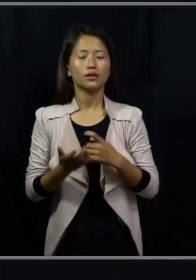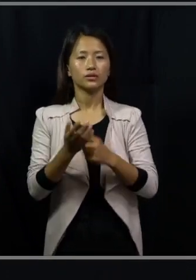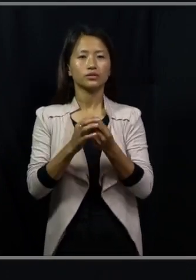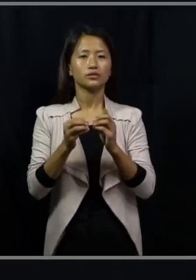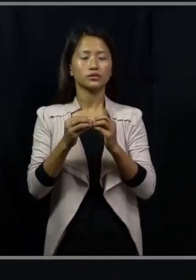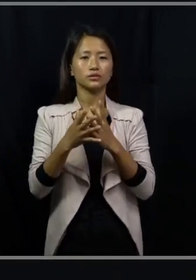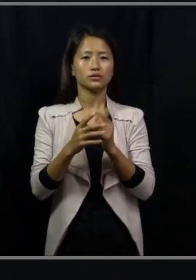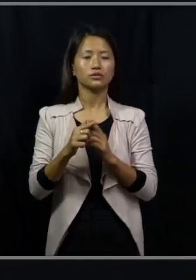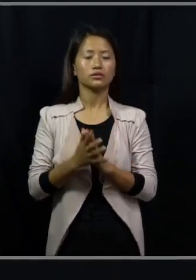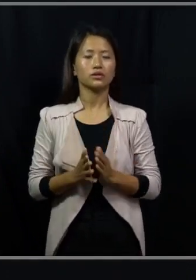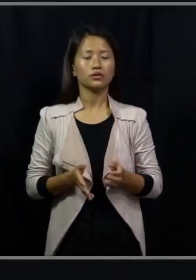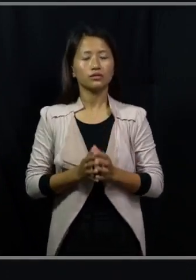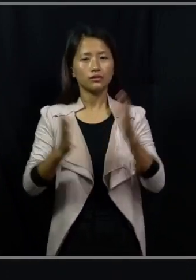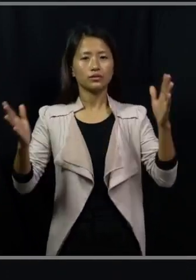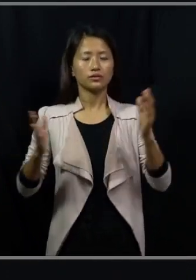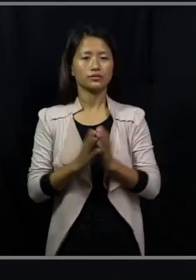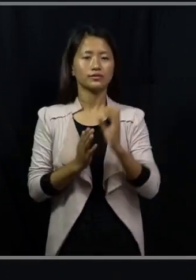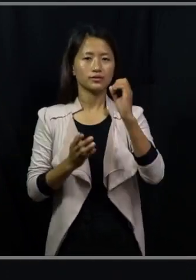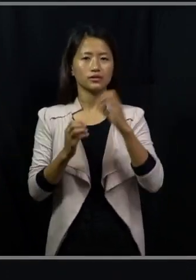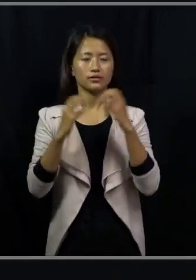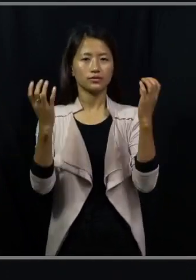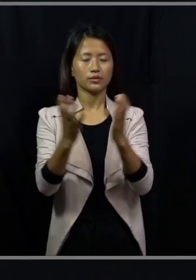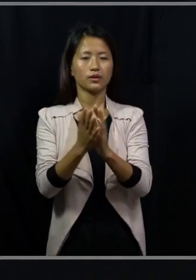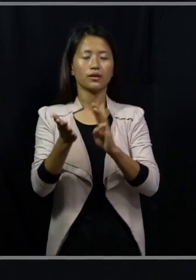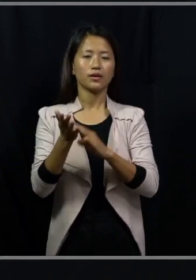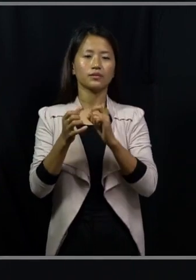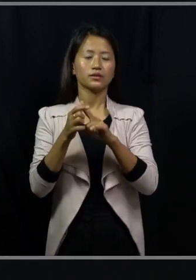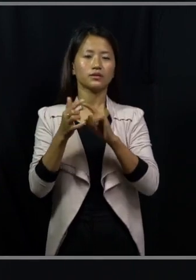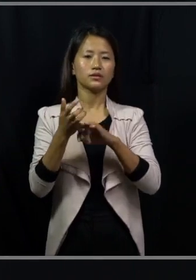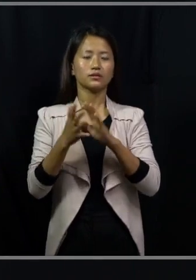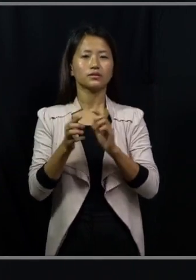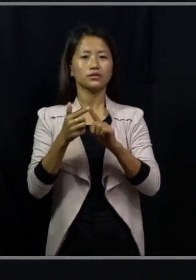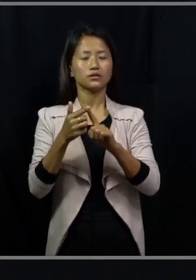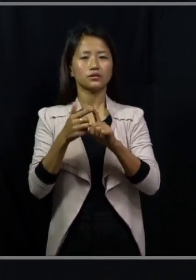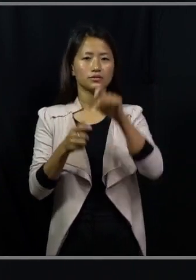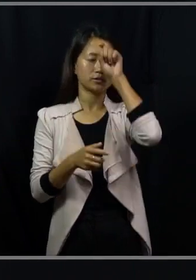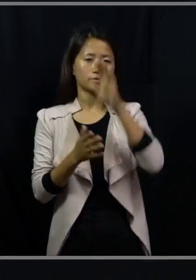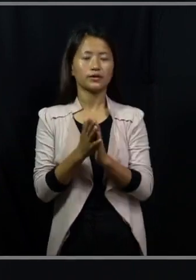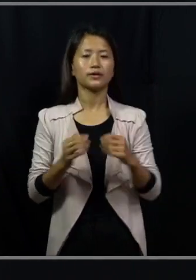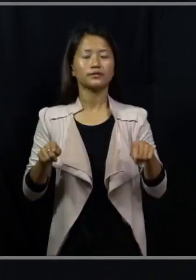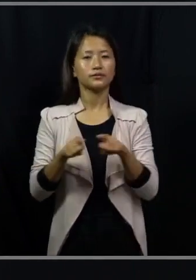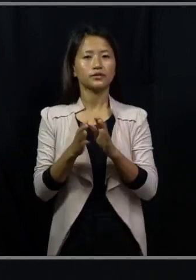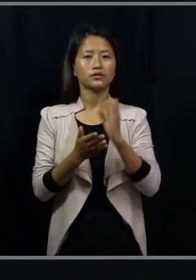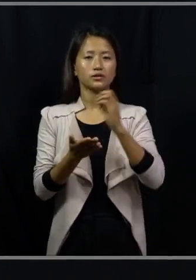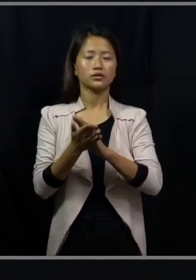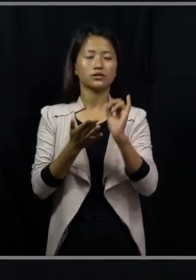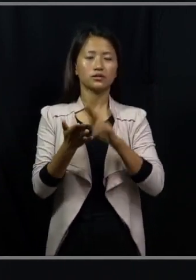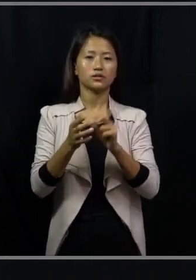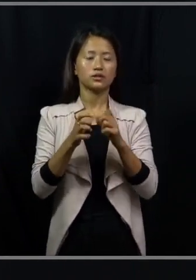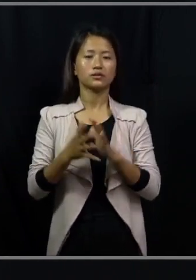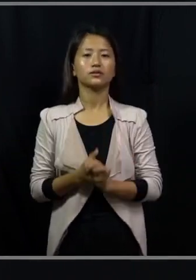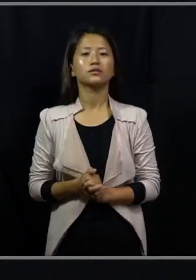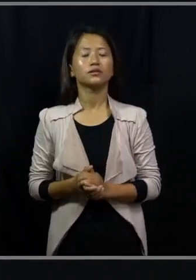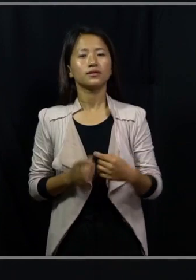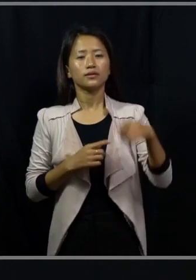roots with the great river civilization of Mesopotamia, Egypt, and China. Okay, so now we will